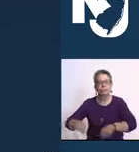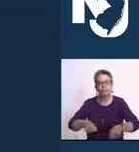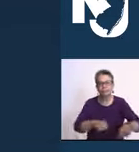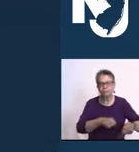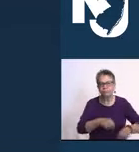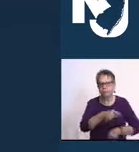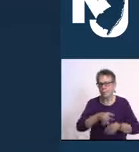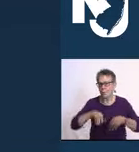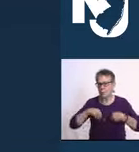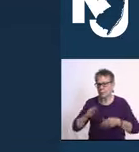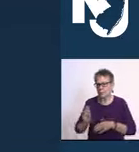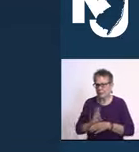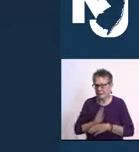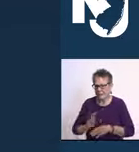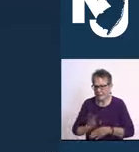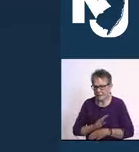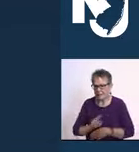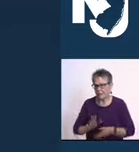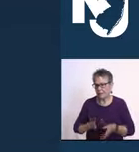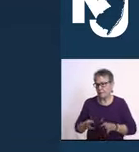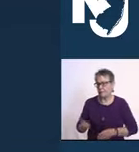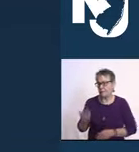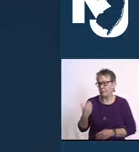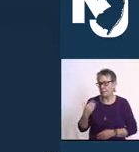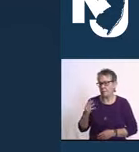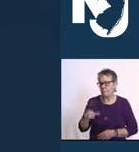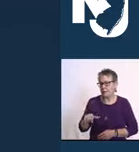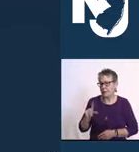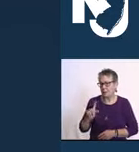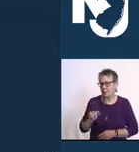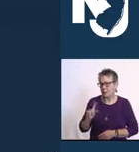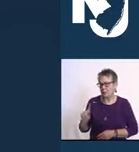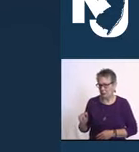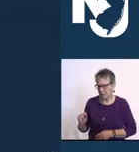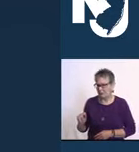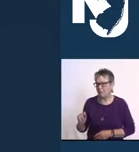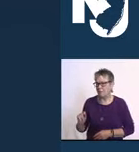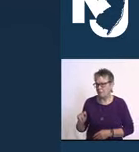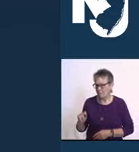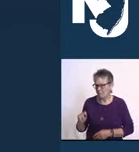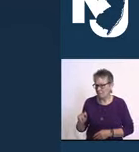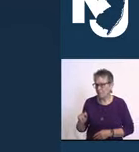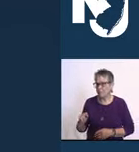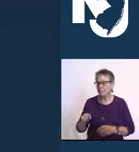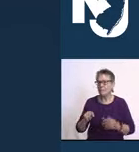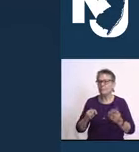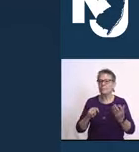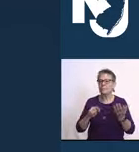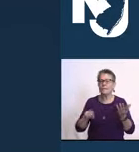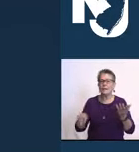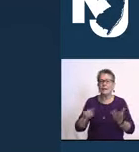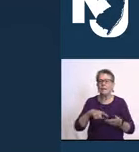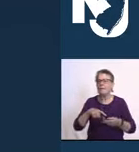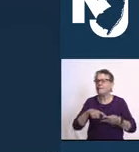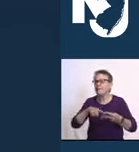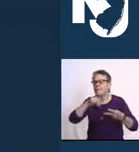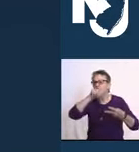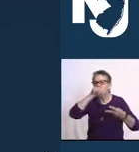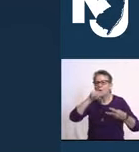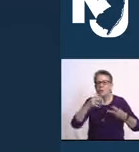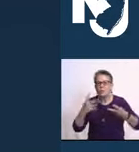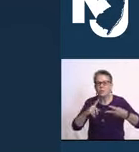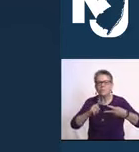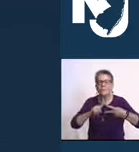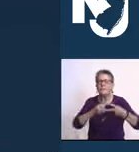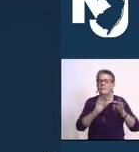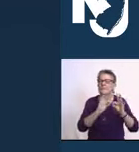first New Jerseyans lost. Louis had two loves of his life, his family and the New York Football Giants. To the